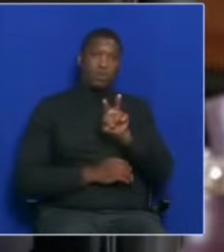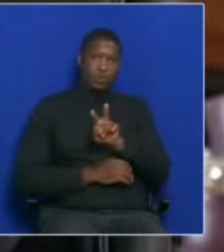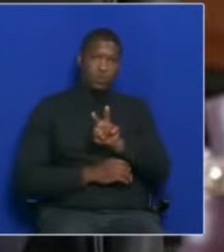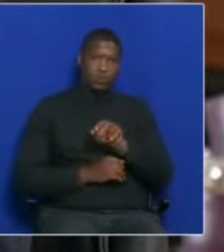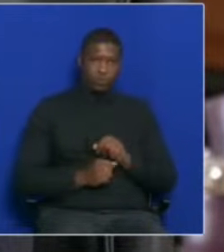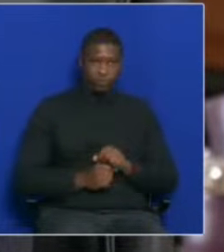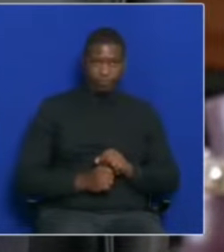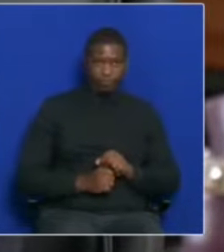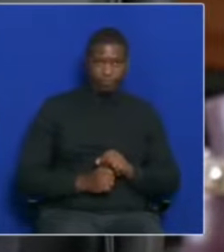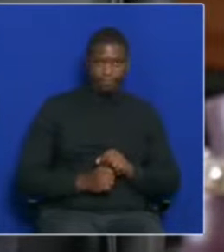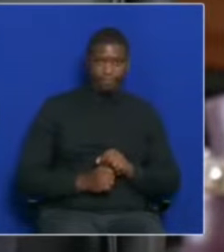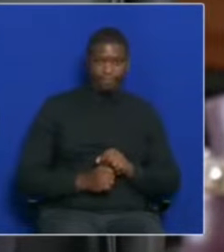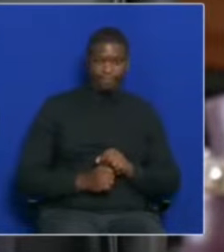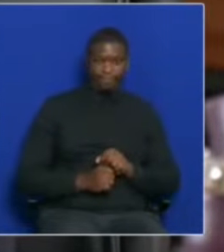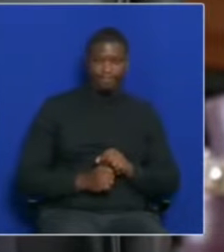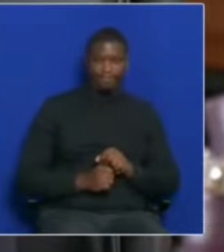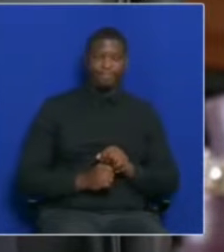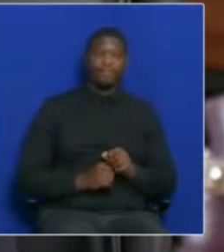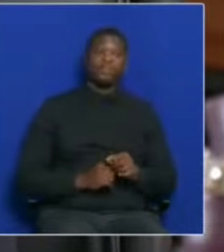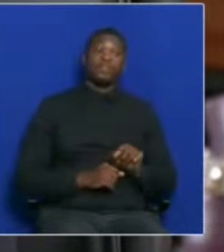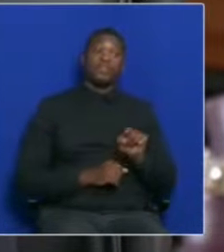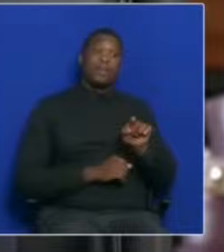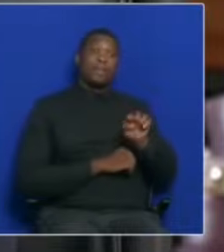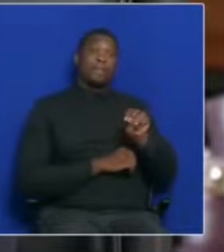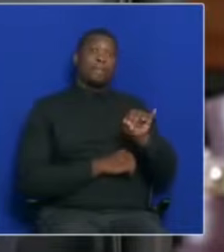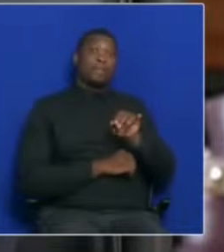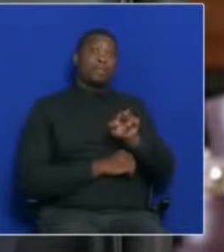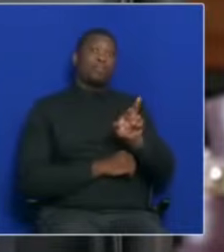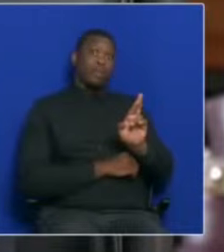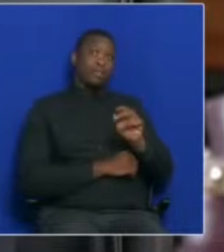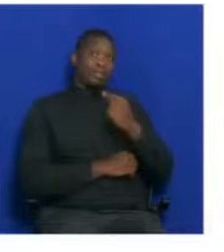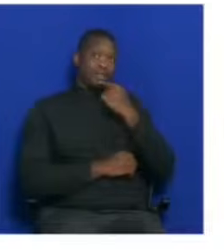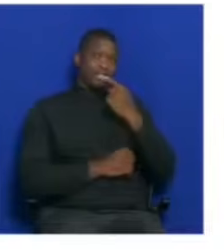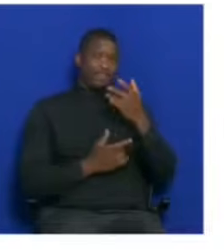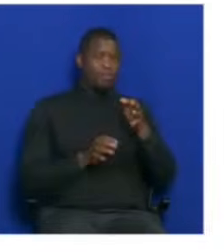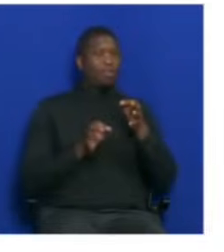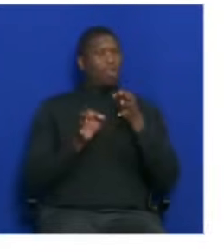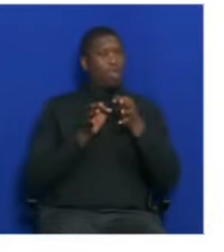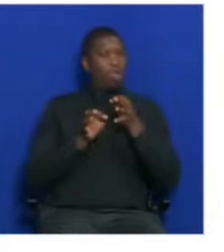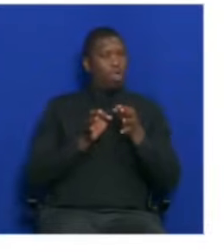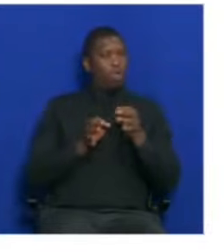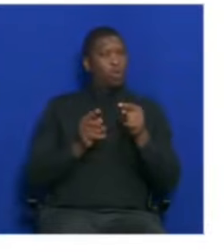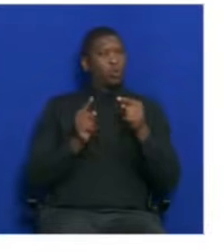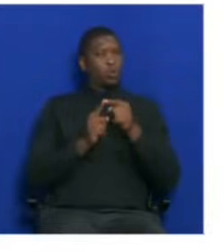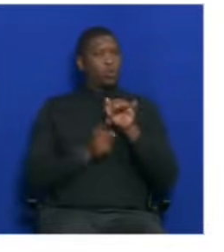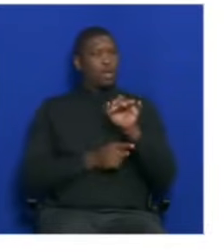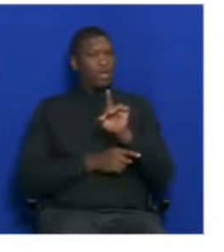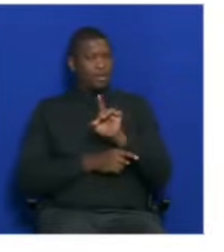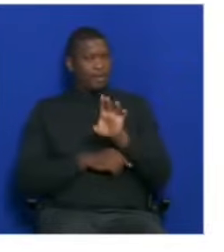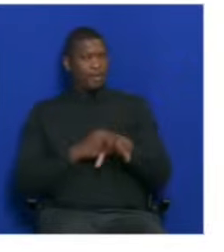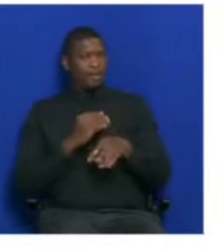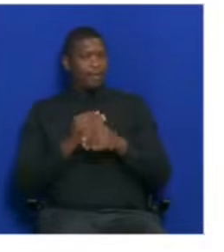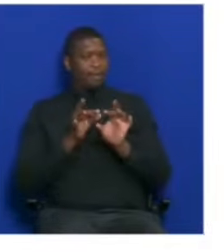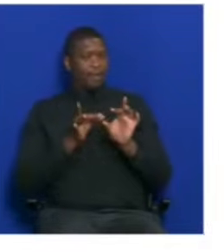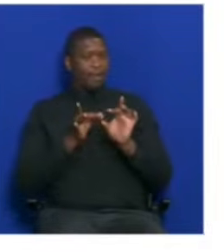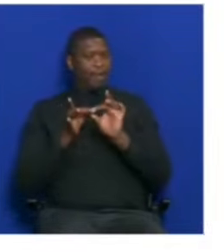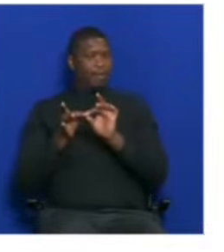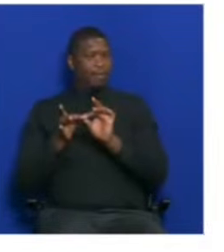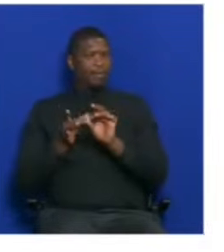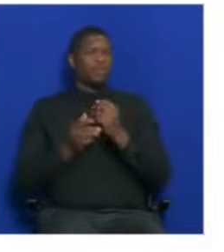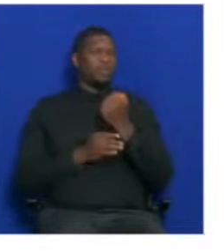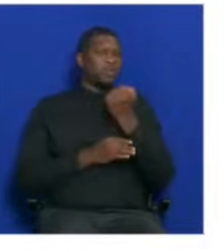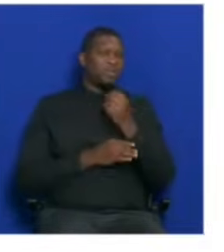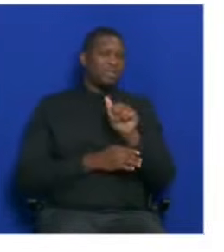where Ms. Ramsamy says, Sesoko proceeded to explain to the ID and Paramount the links as per... Sorry,